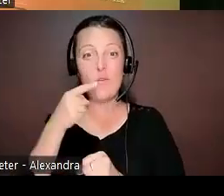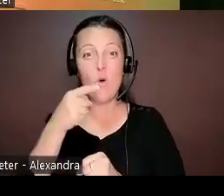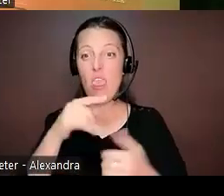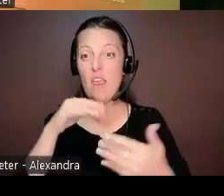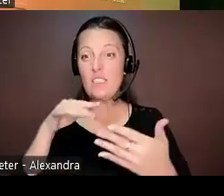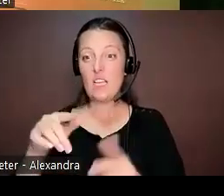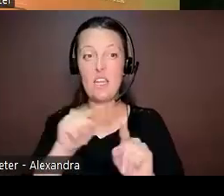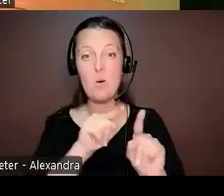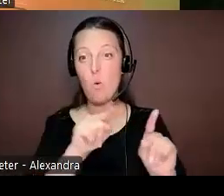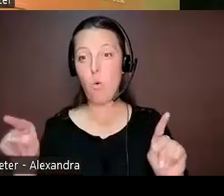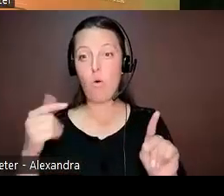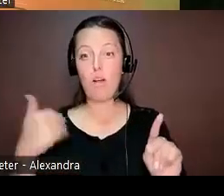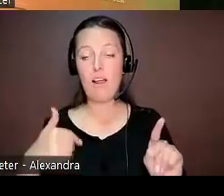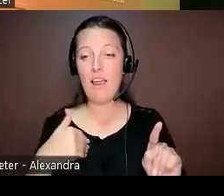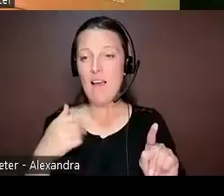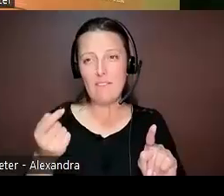about this study.